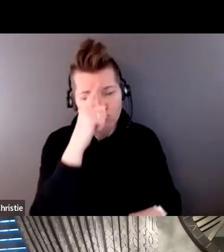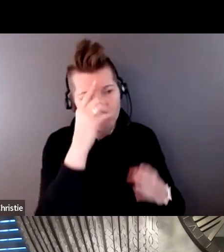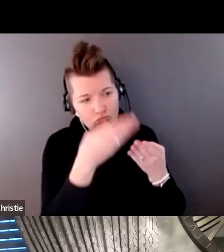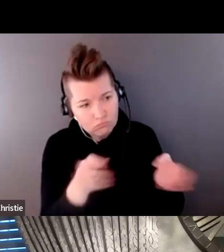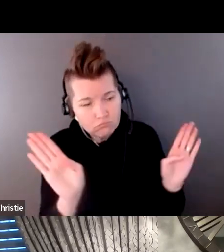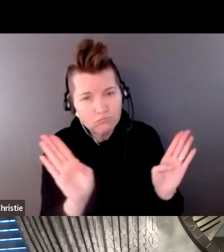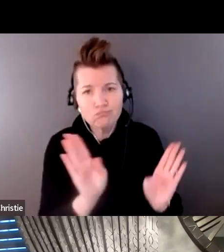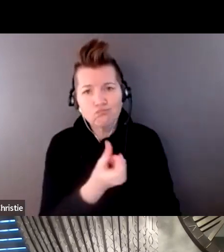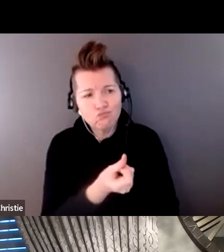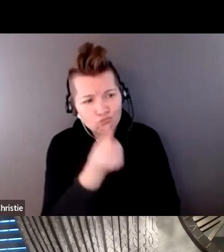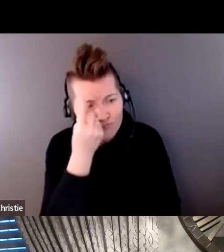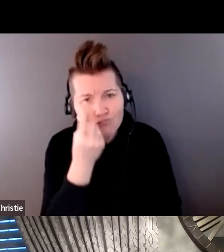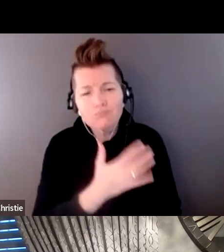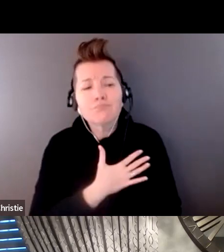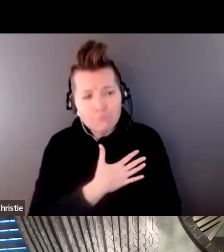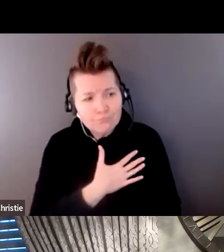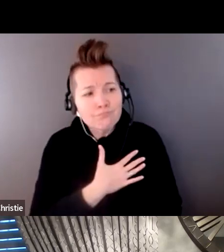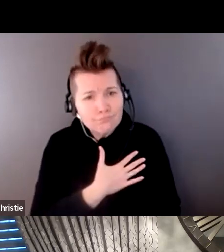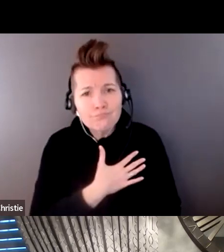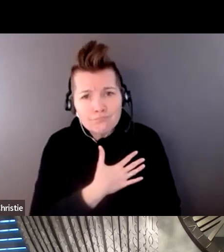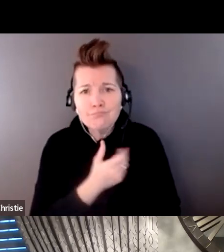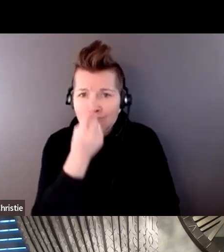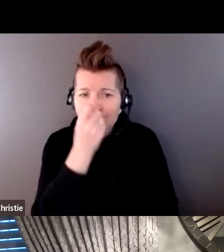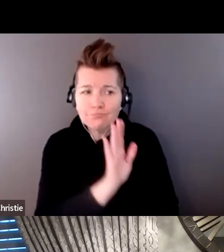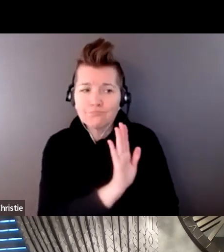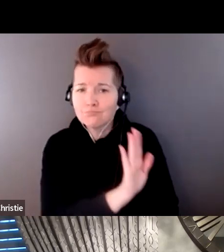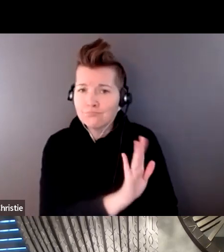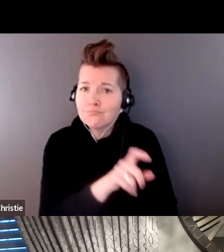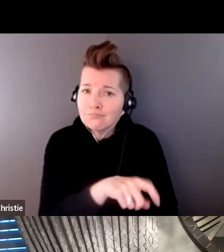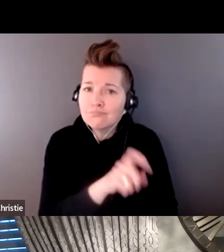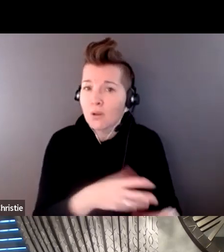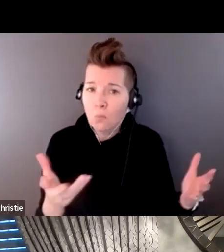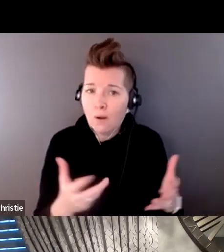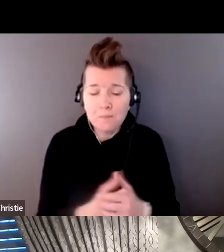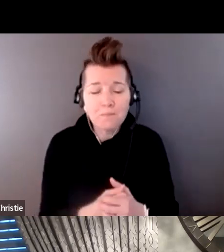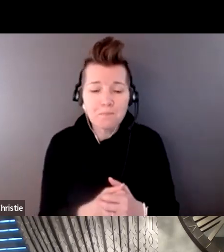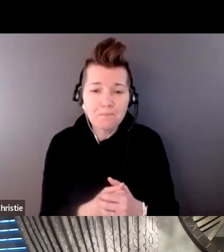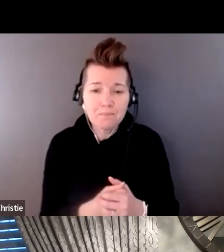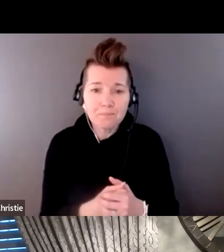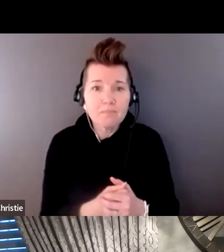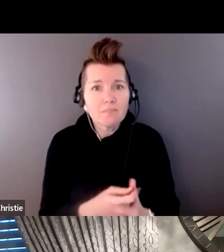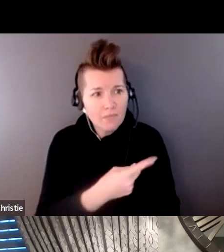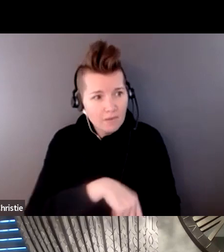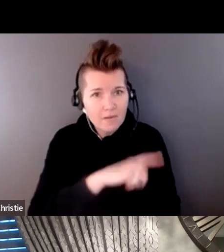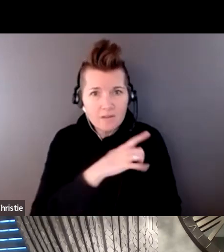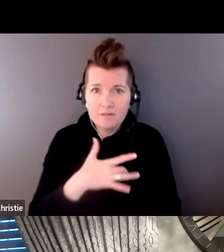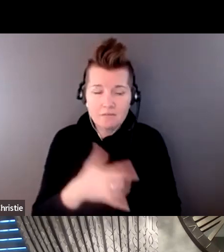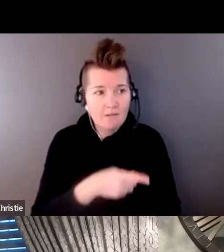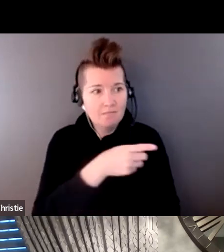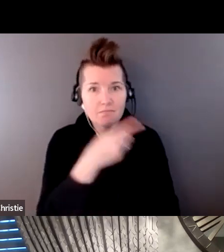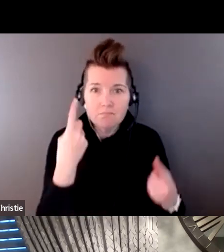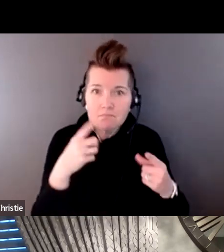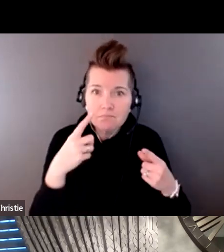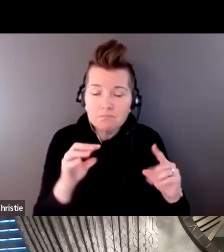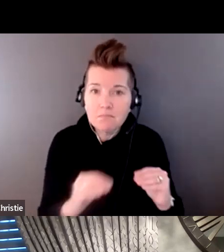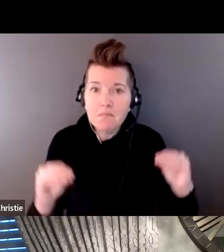very empathetic to the needs of the candidate. And we found that they thrived when we provided that little